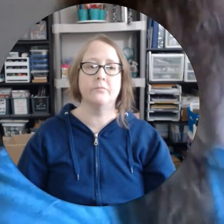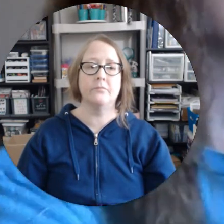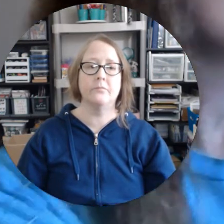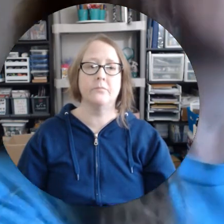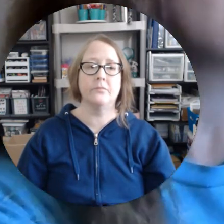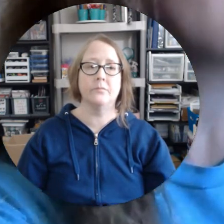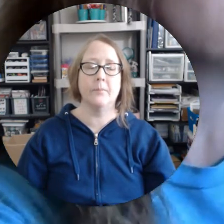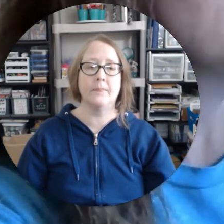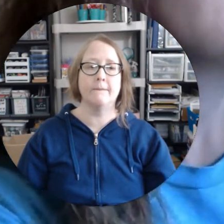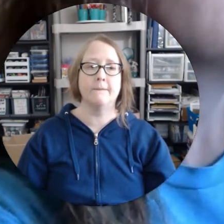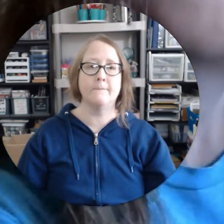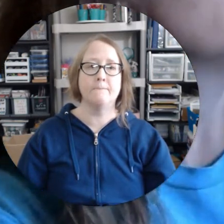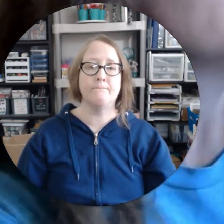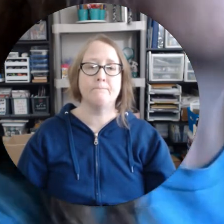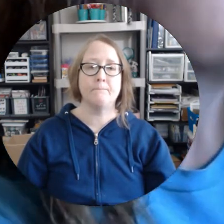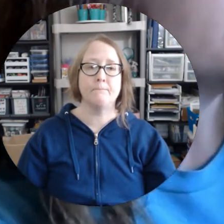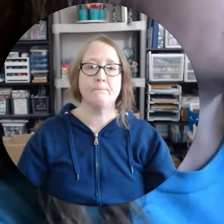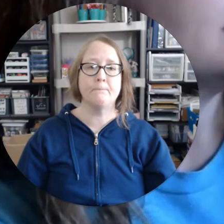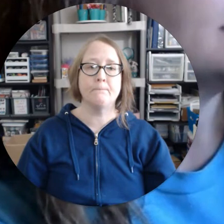When